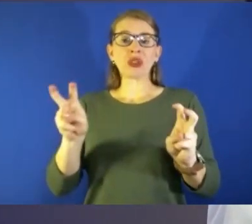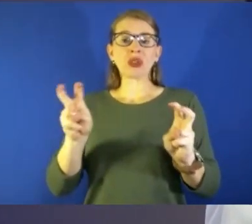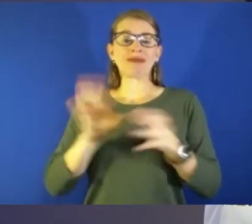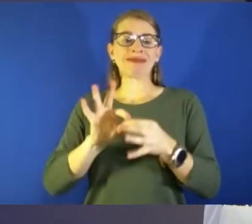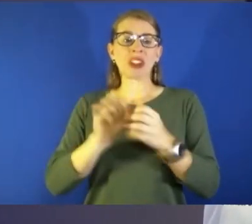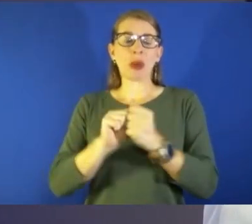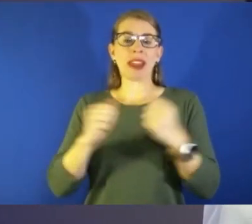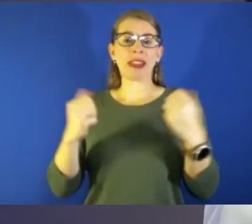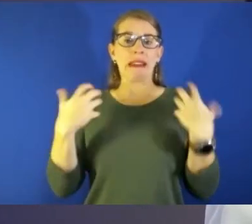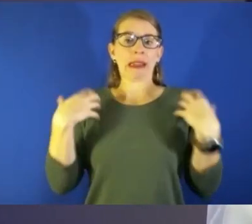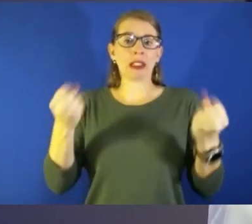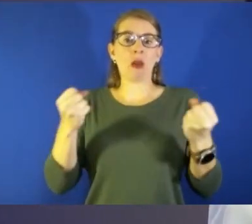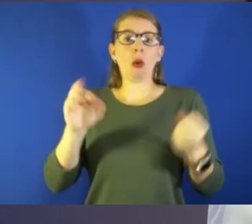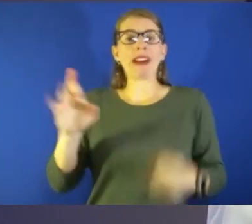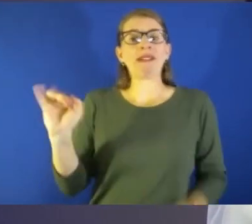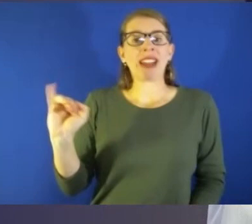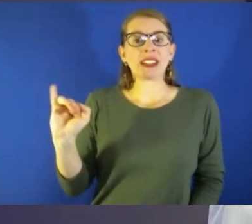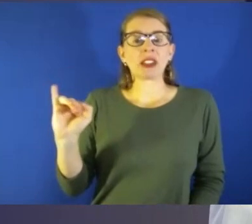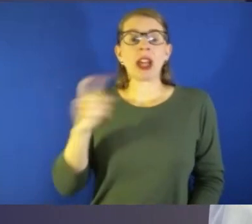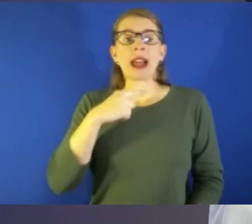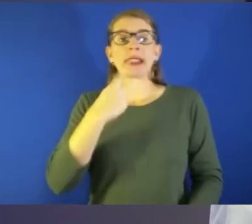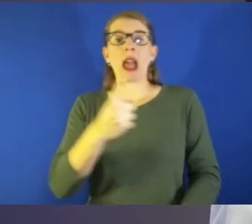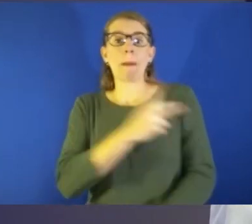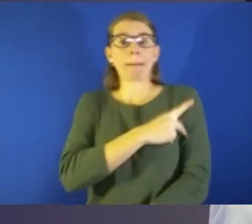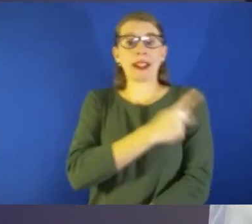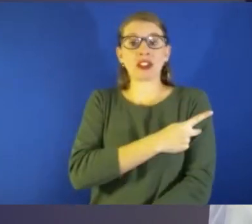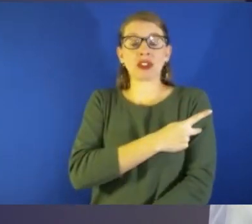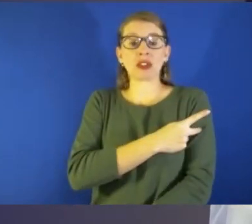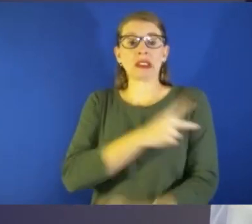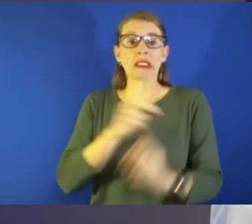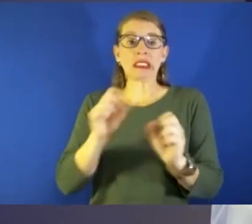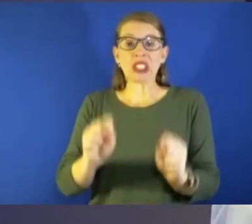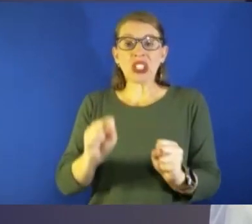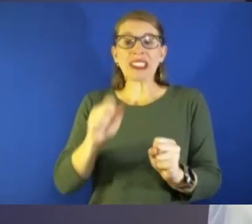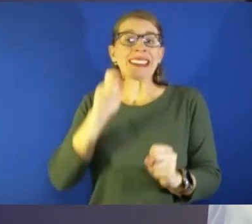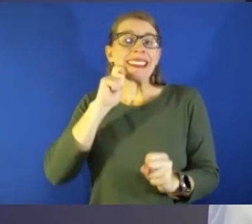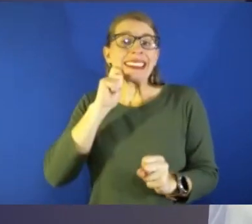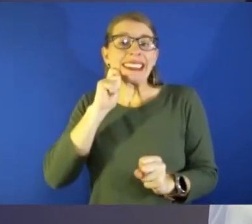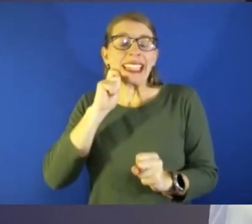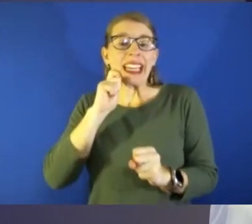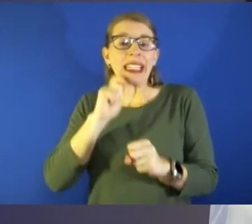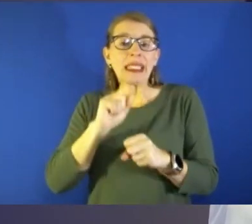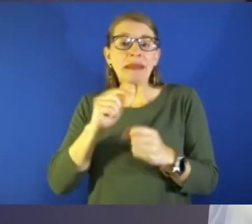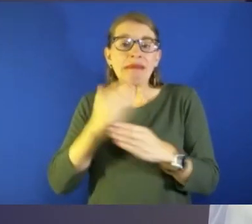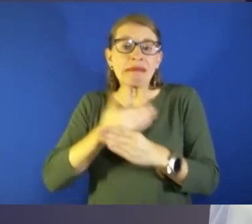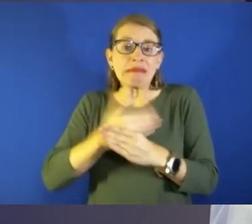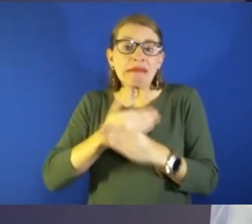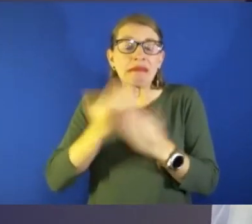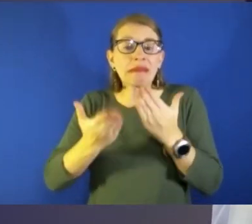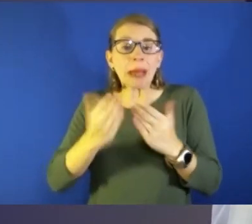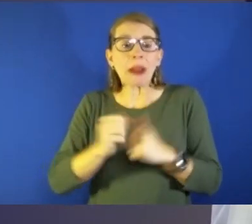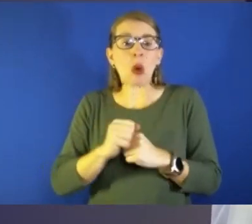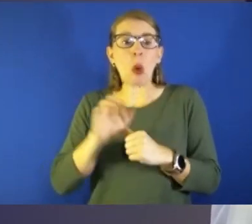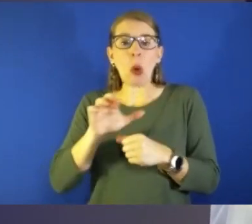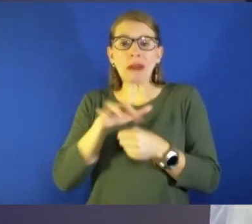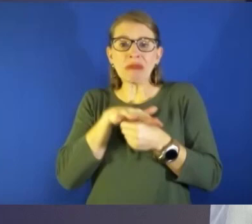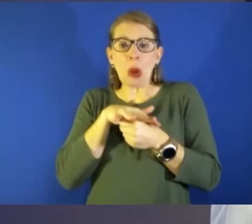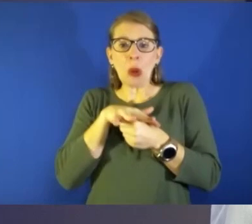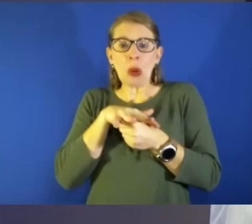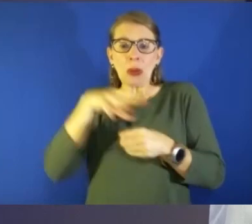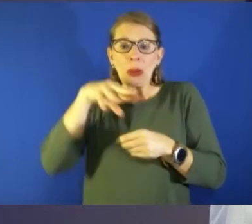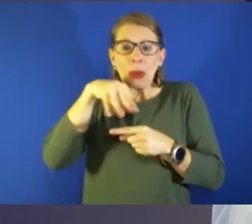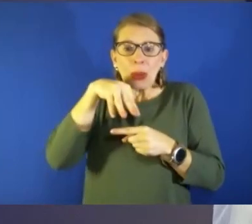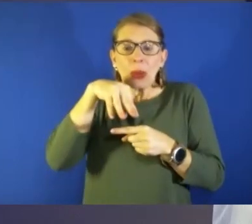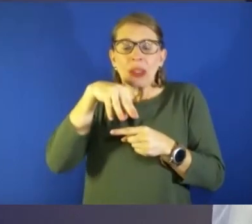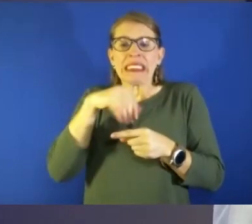always tell patients you could get a small skin reaction, you could get a little just local discomfort, or you could